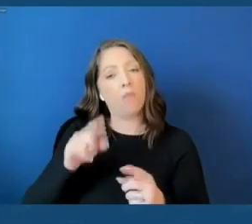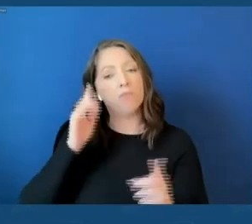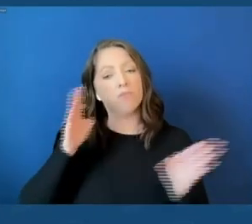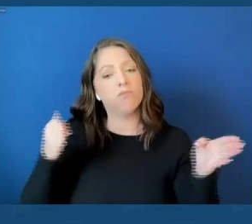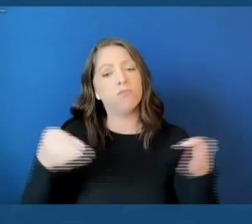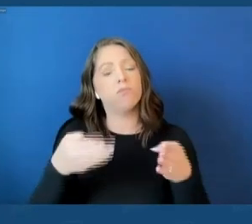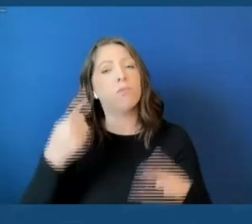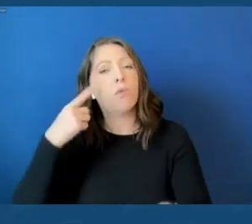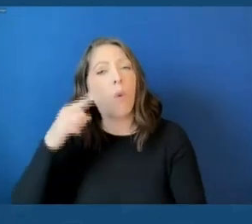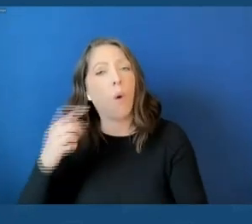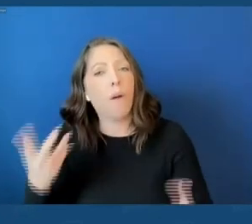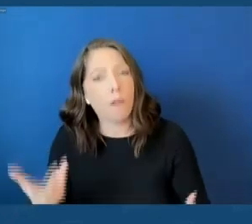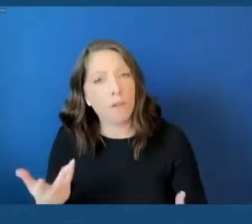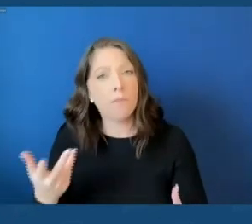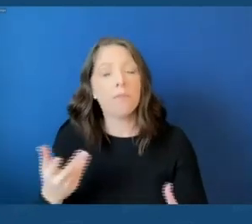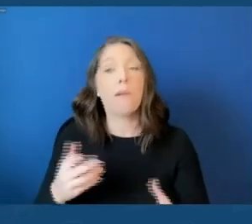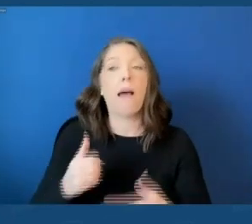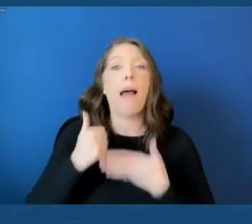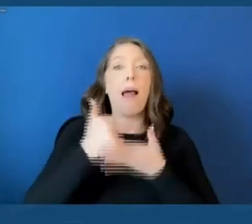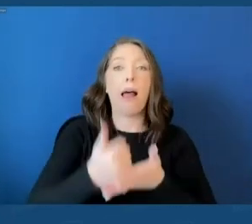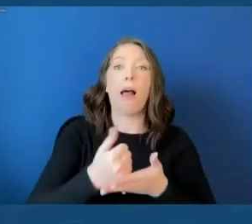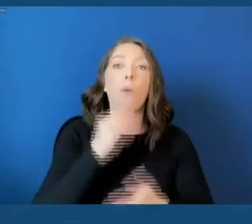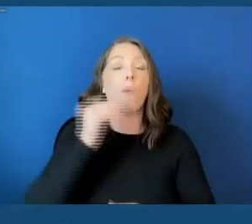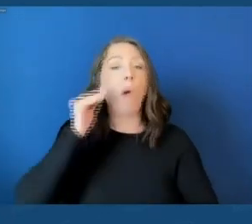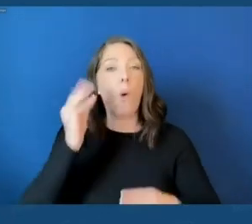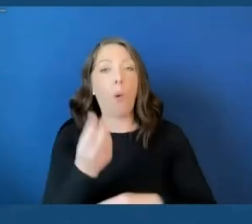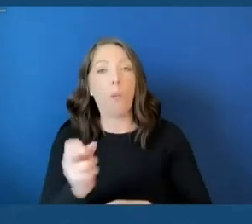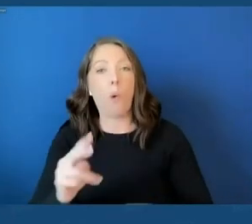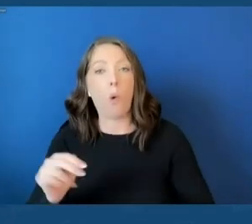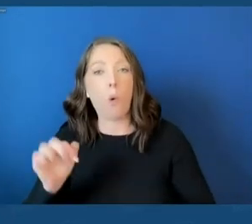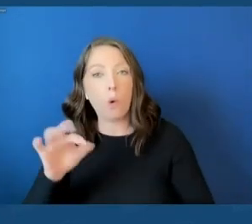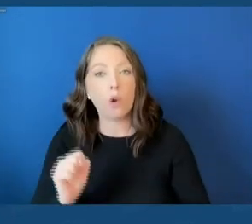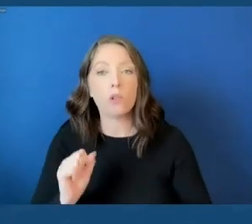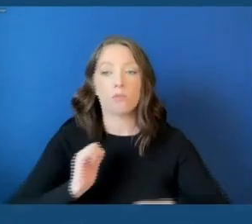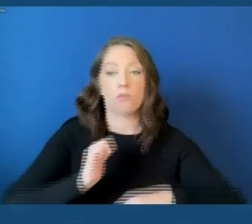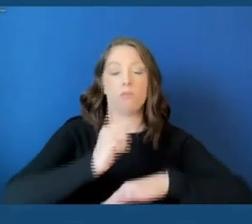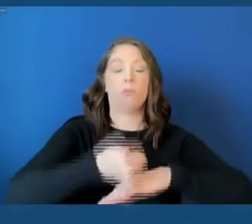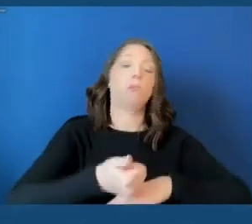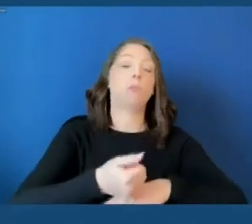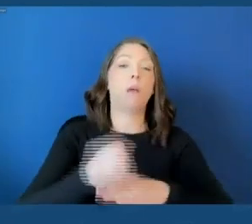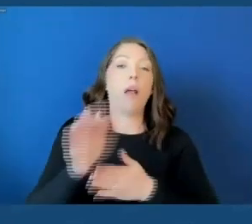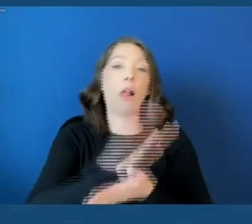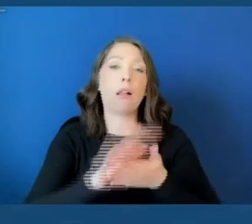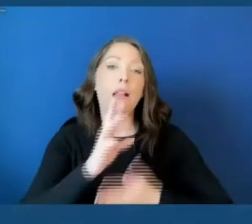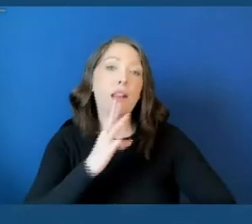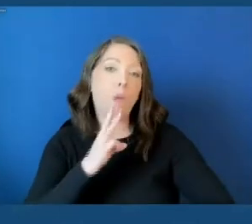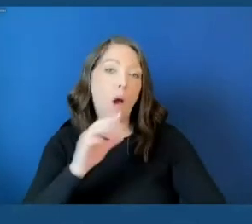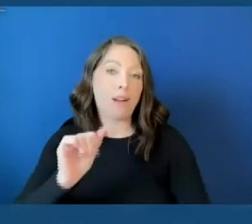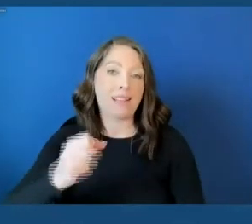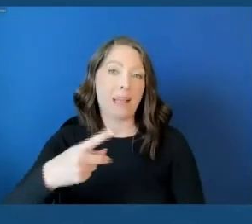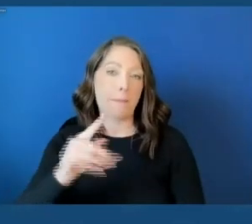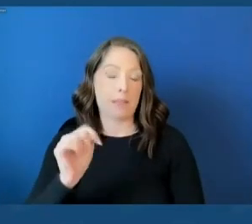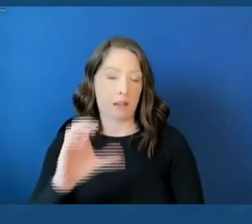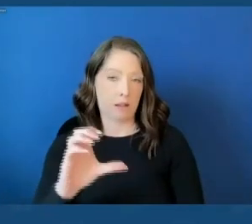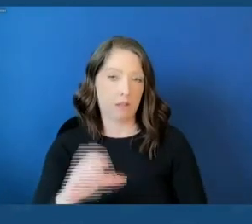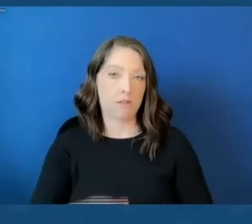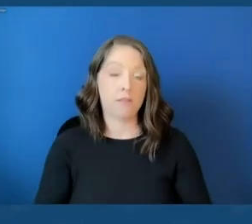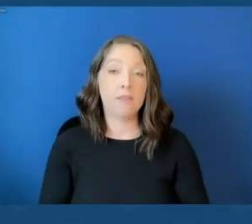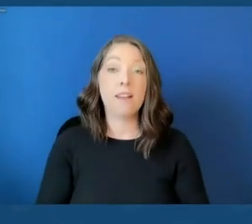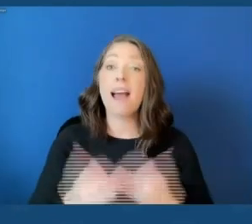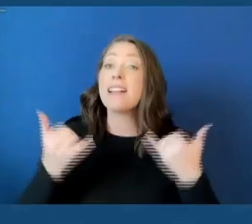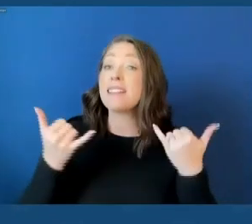install clean water septics to address this great challenge we face. And now, thanks to Governor